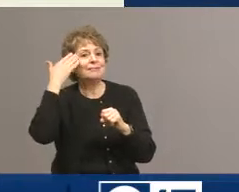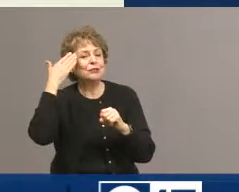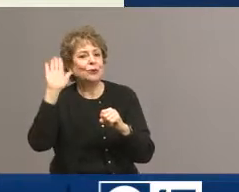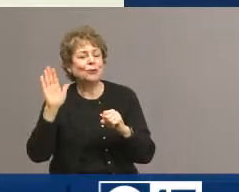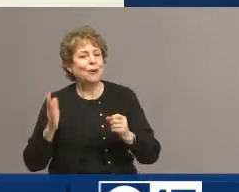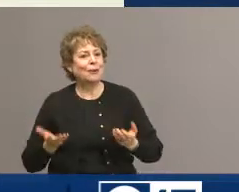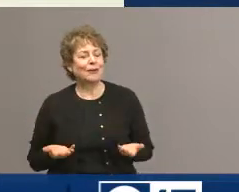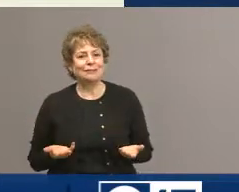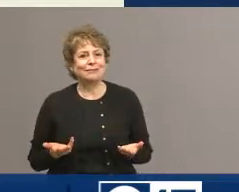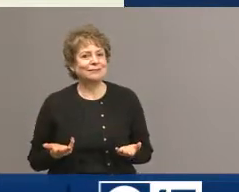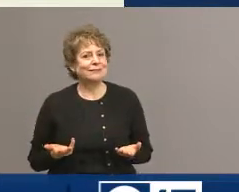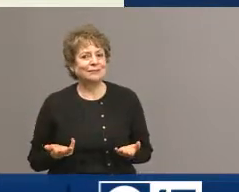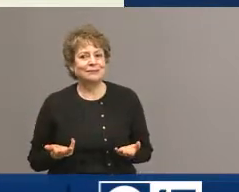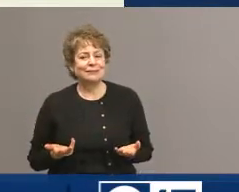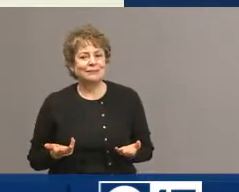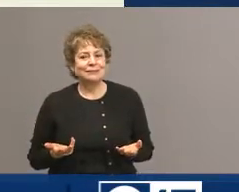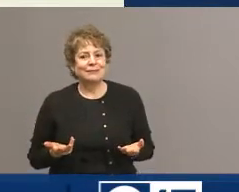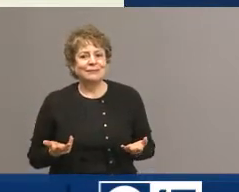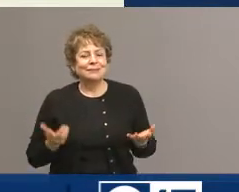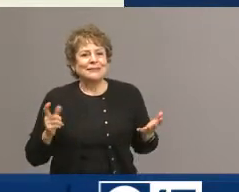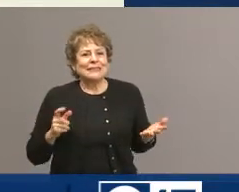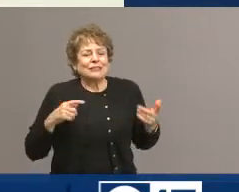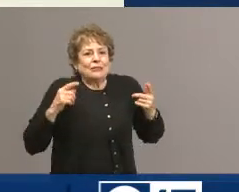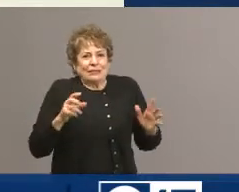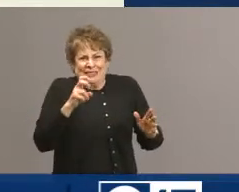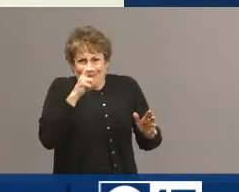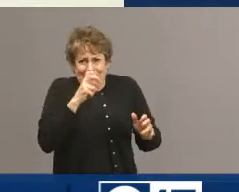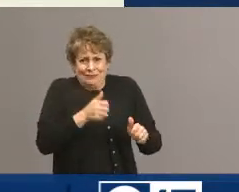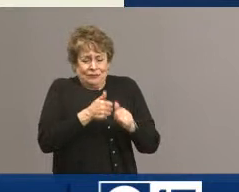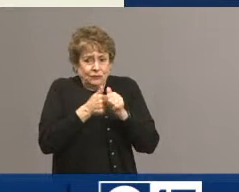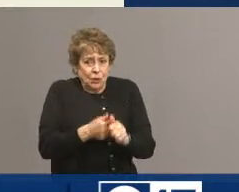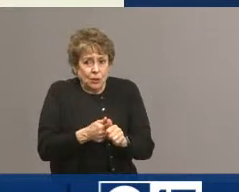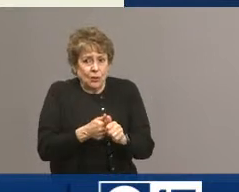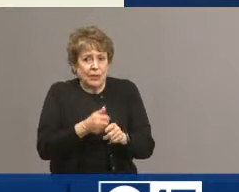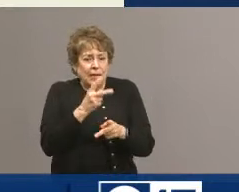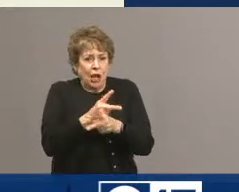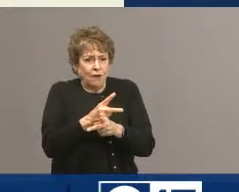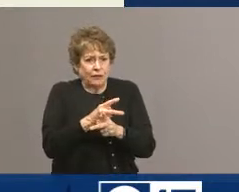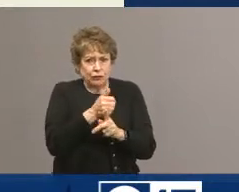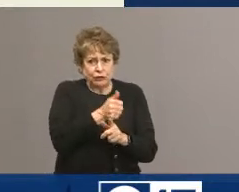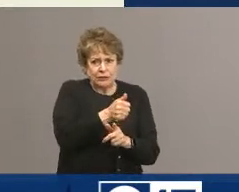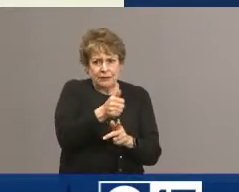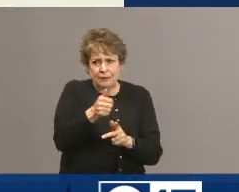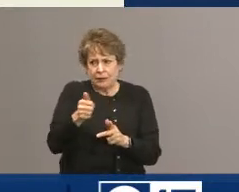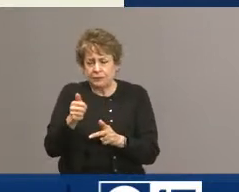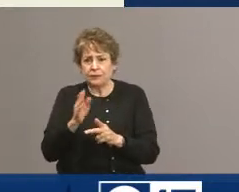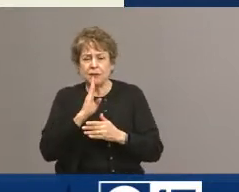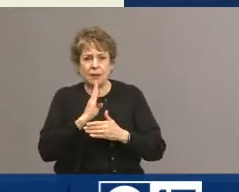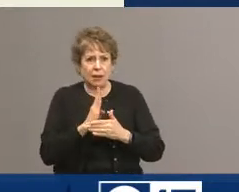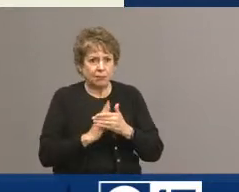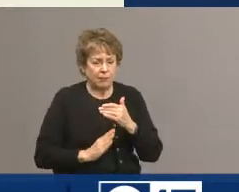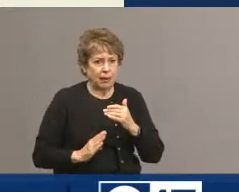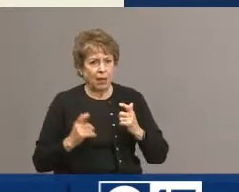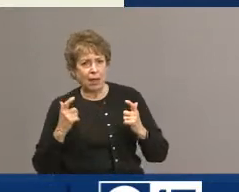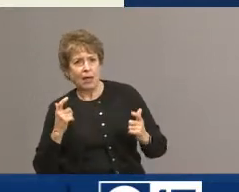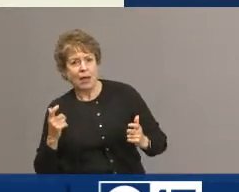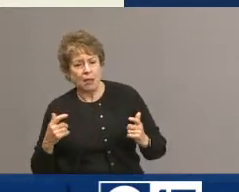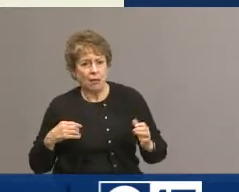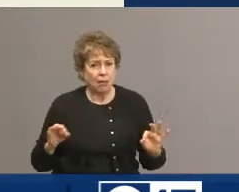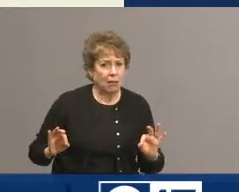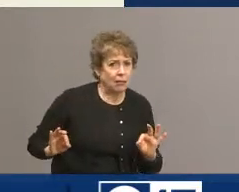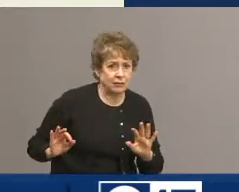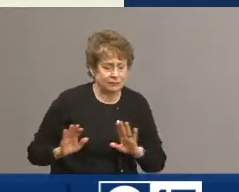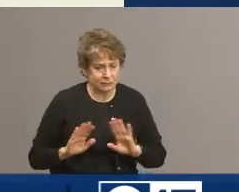before, humble, that we want to deal with the problems as they come. We've solved each in their turn to date, and